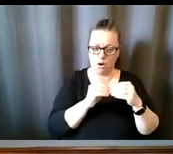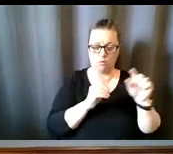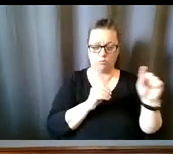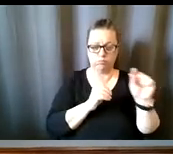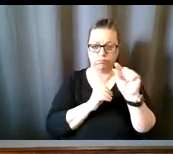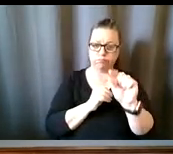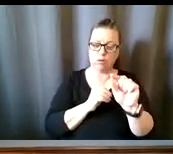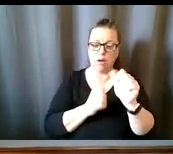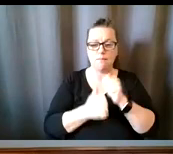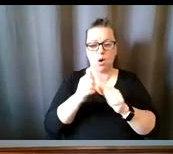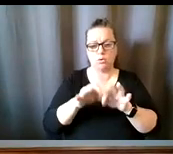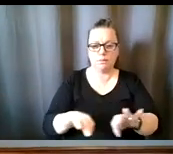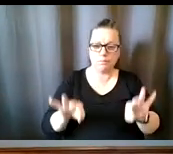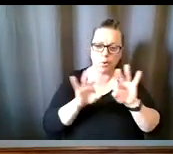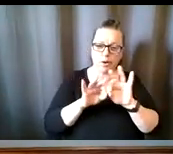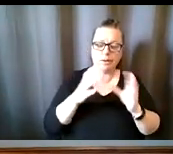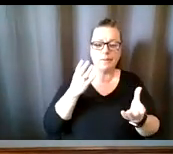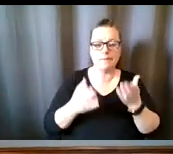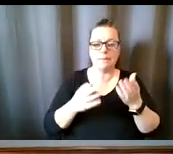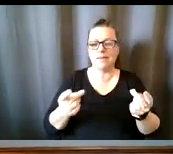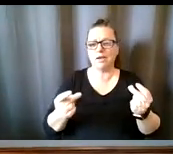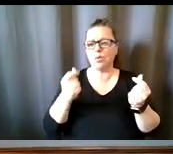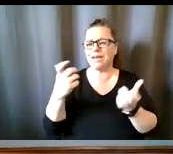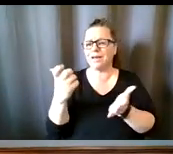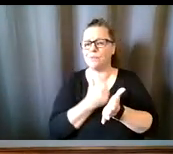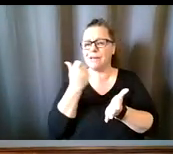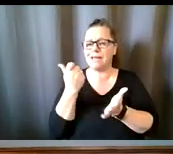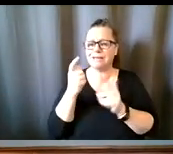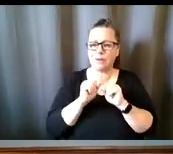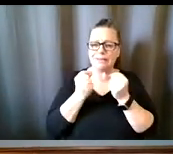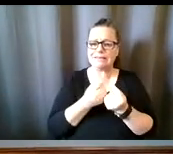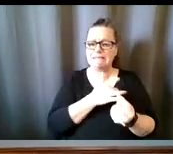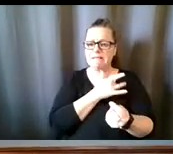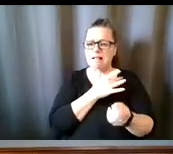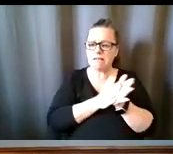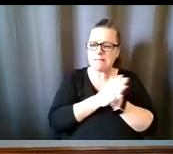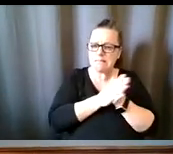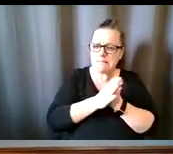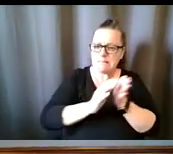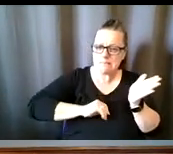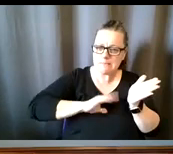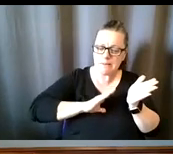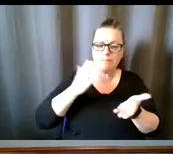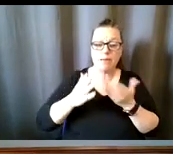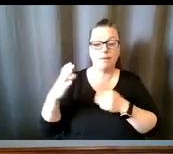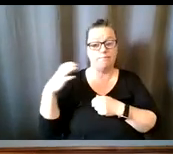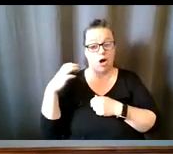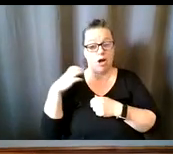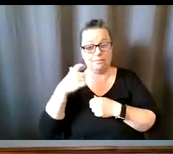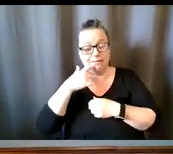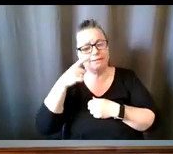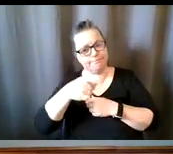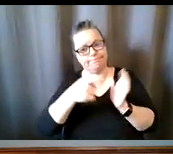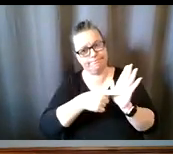it's the most important item. Maybe it is a quick win so that we can get the team motivated. Maybe it's something your boss says, hey, you need to make sure you get this